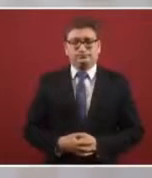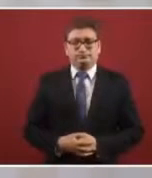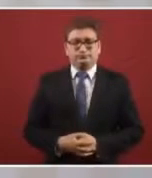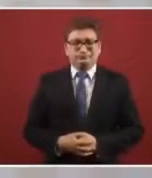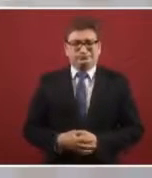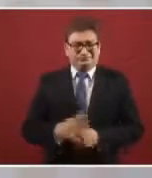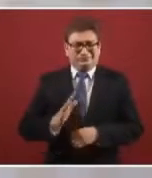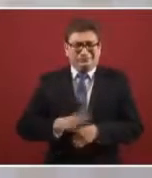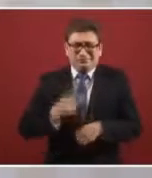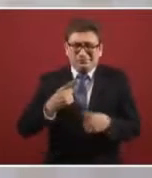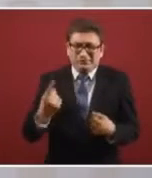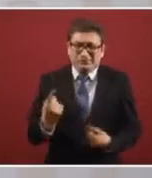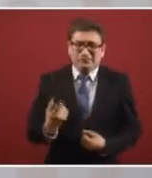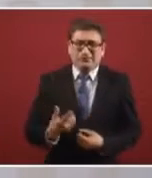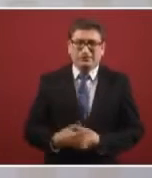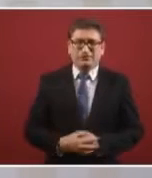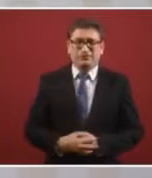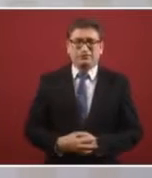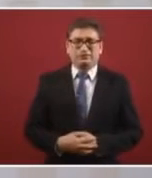¿Por qué? Why?